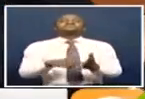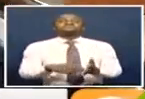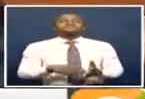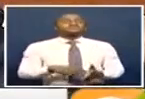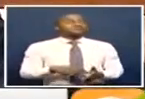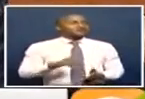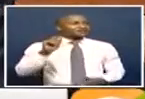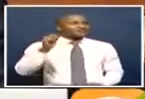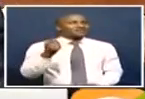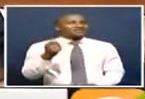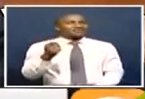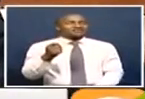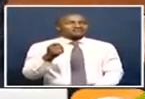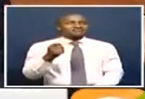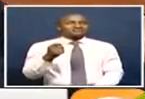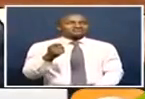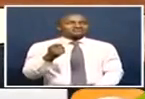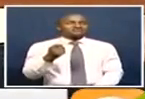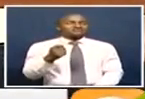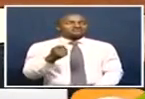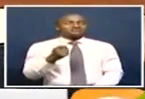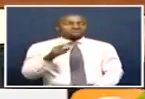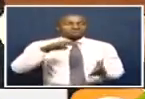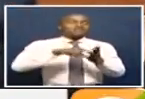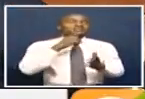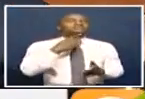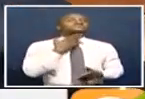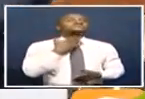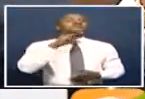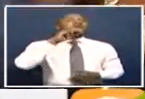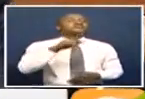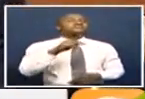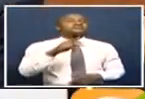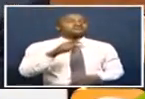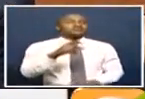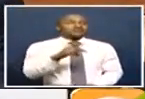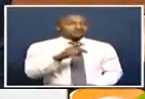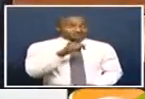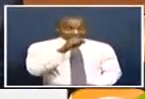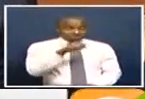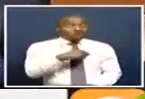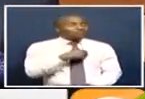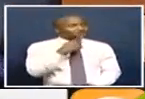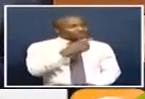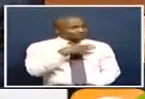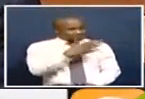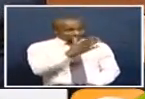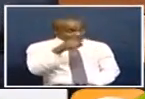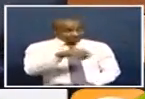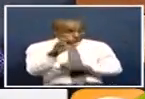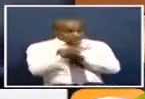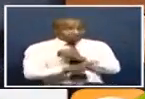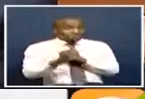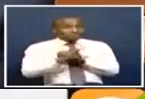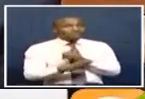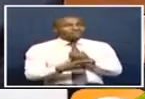are shameless. You stand up and you say, I want to be a member of parliament. Where are you coming? And this is what I tell people. In this country, the most